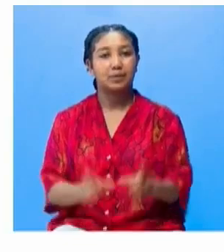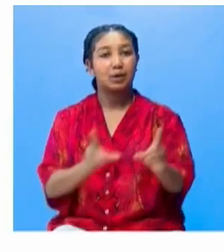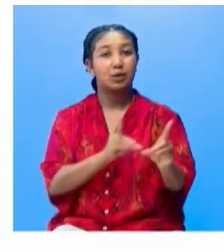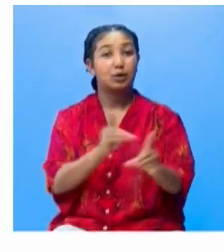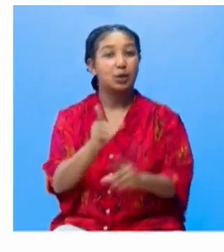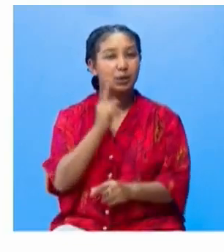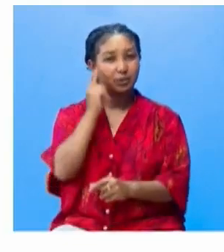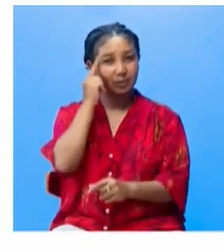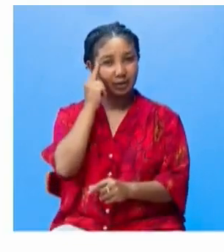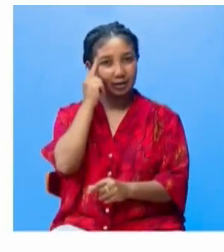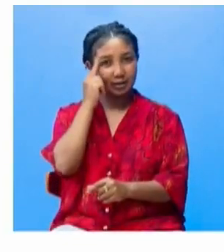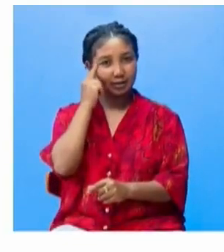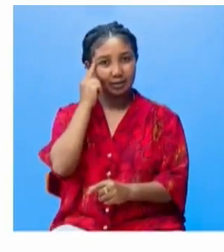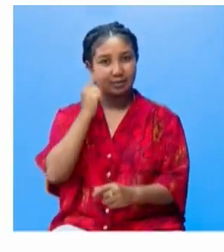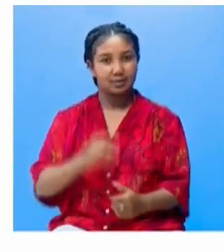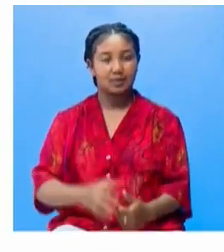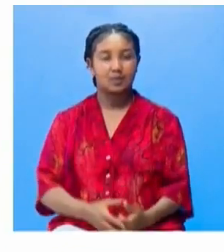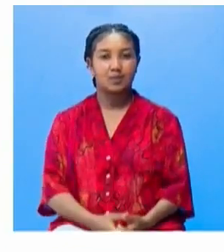think,